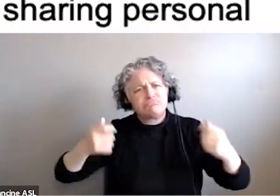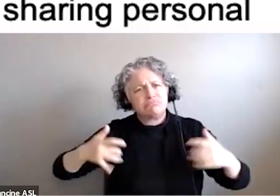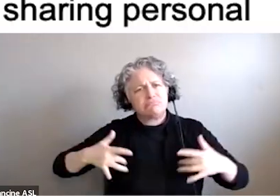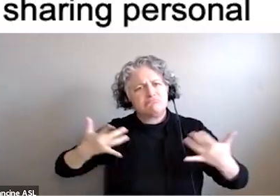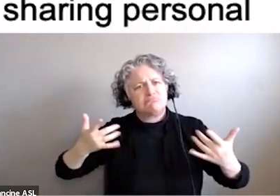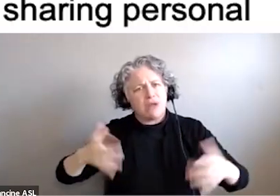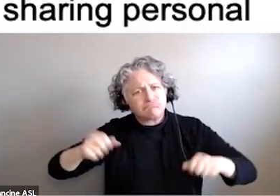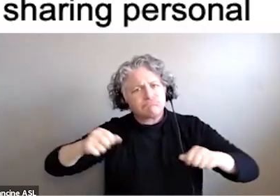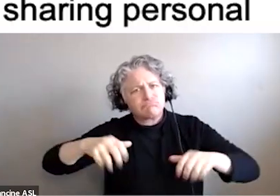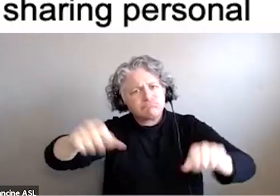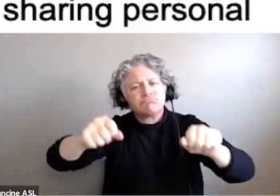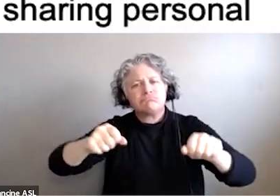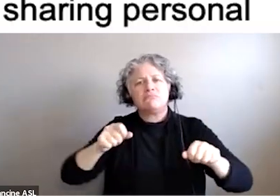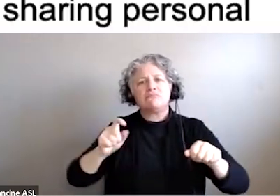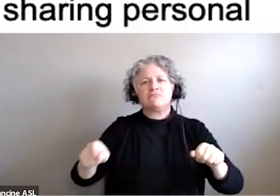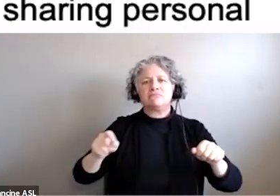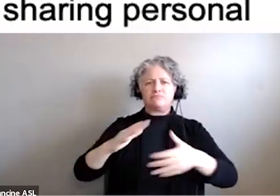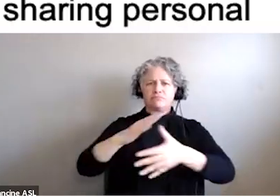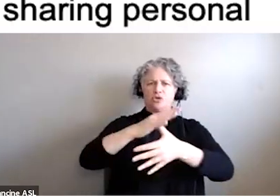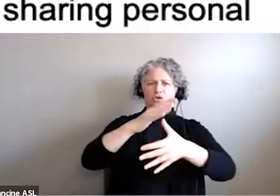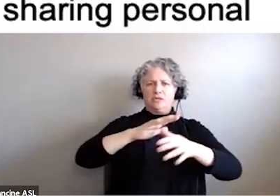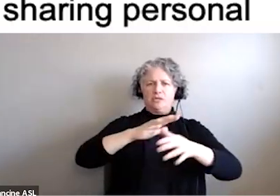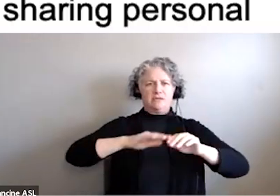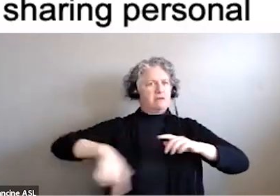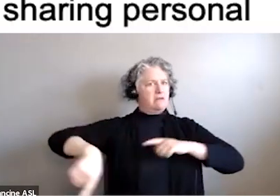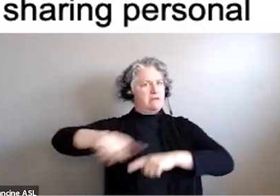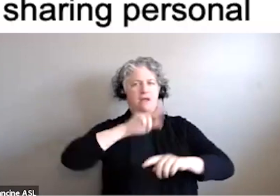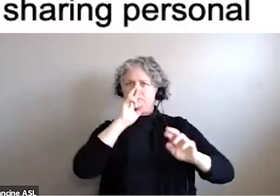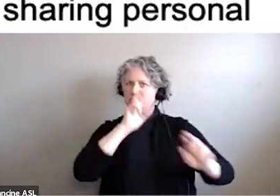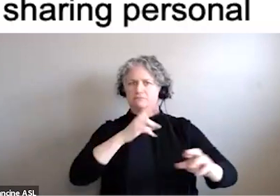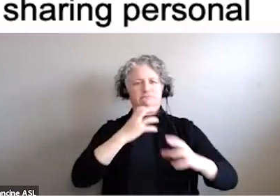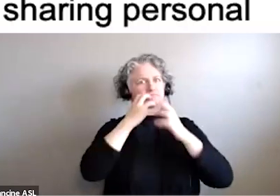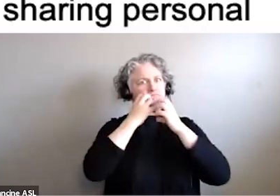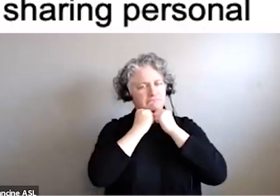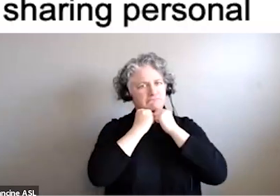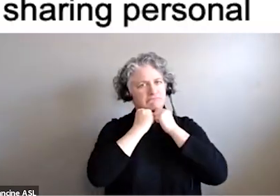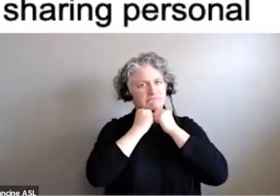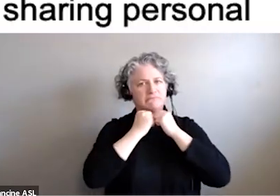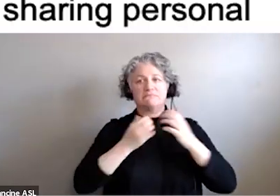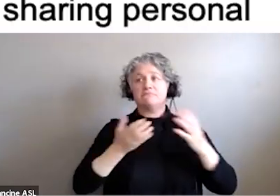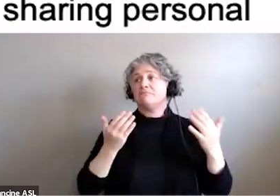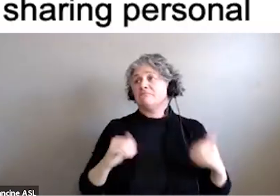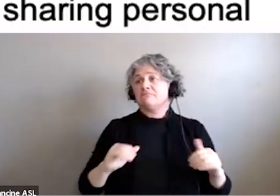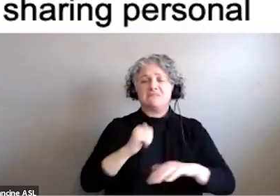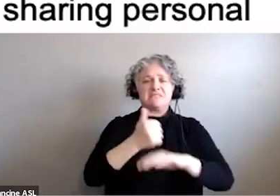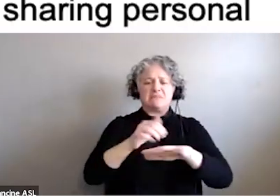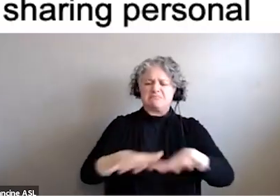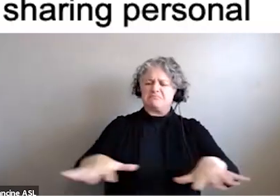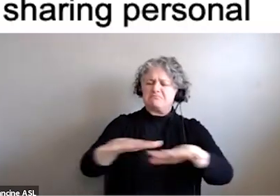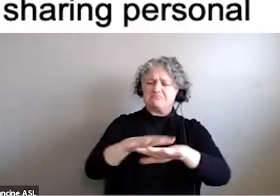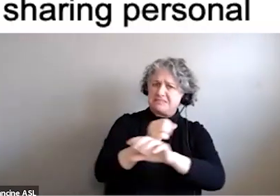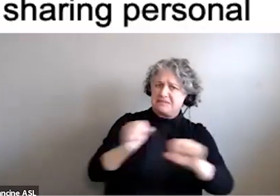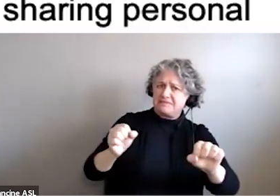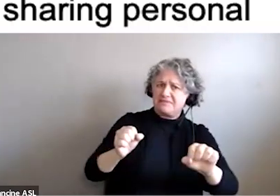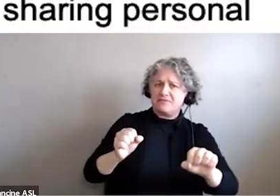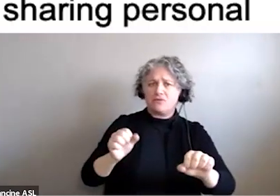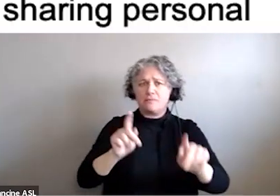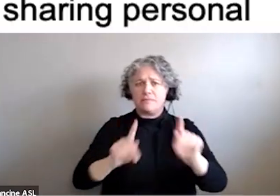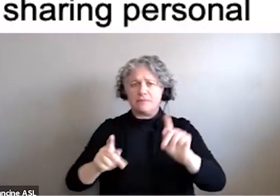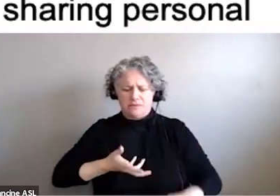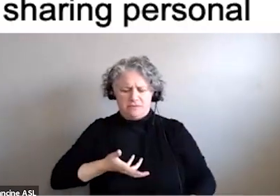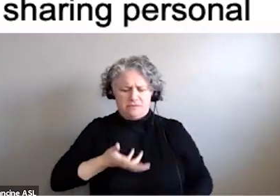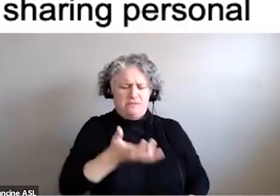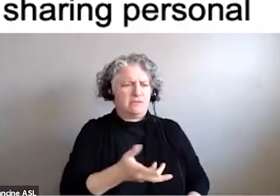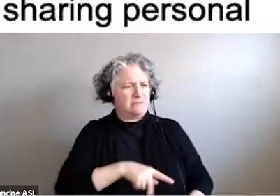resonates with the entire organization. They've created safe spaces for employees to share their personal experiences around disability, which